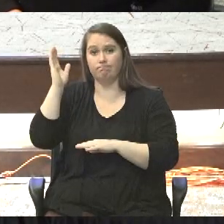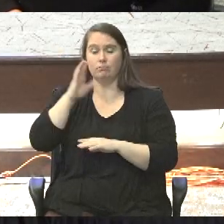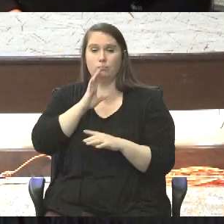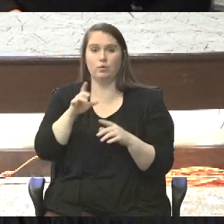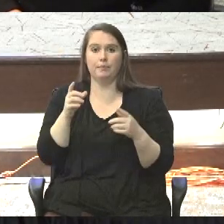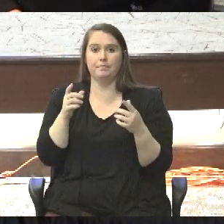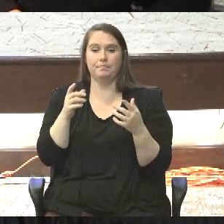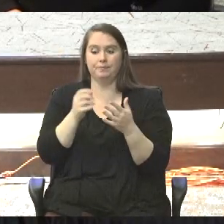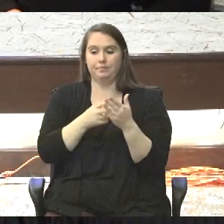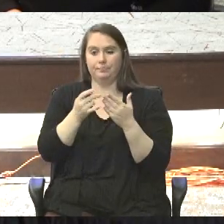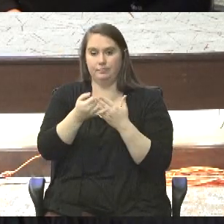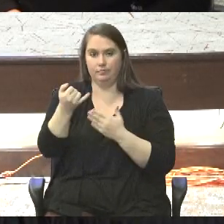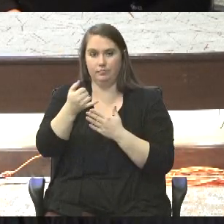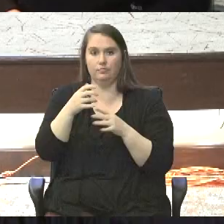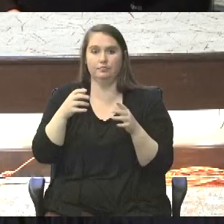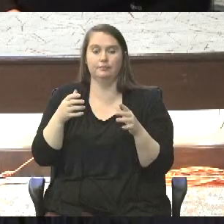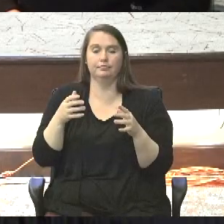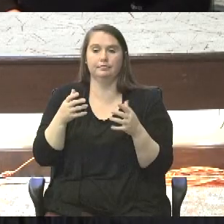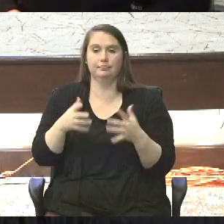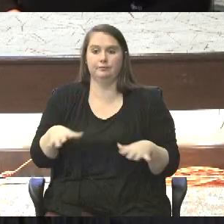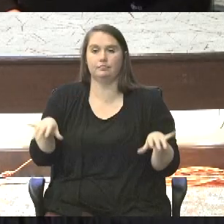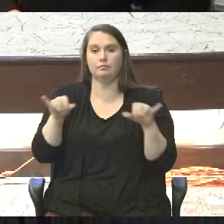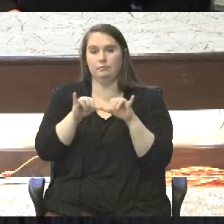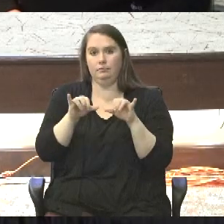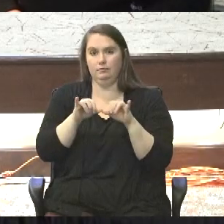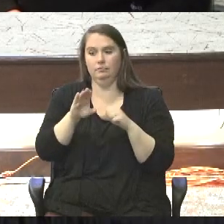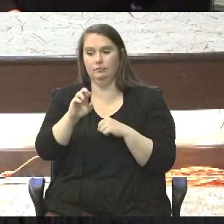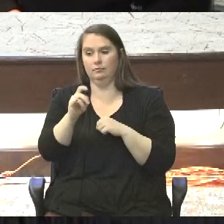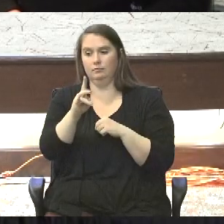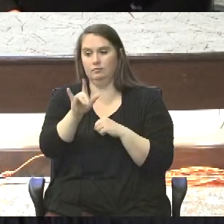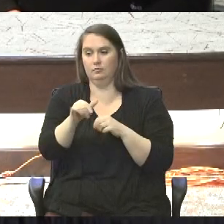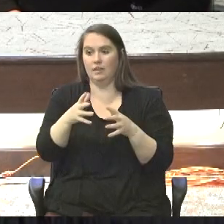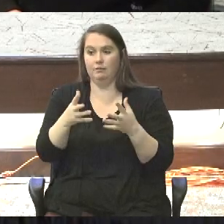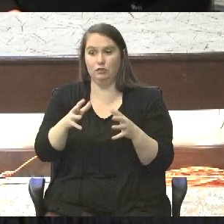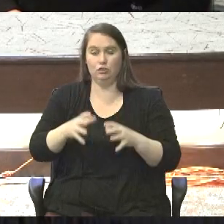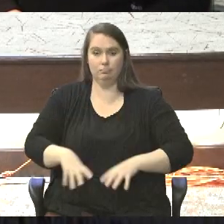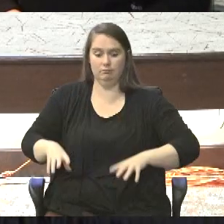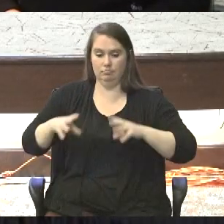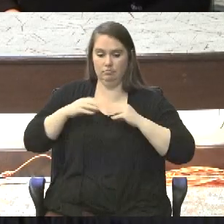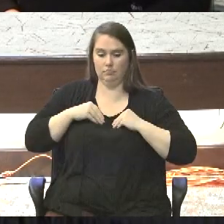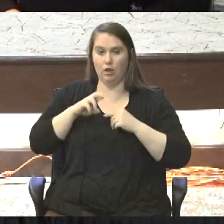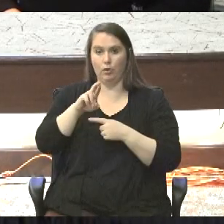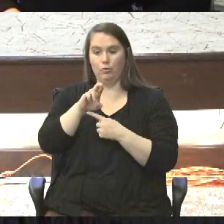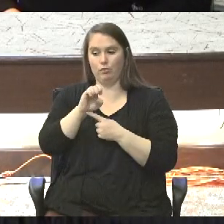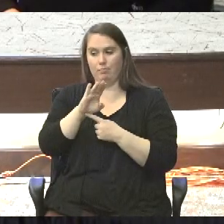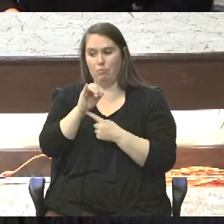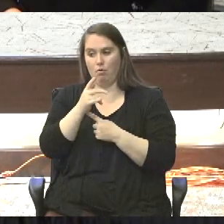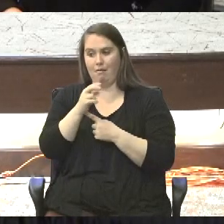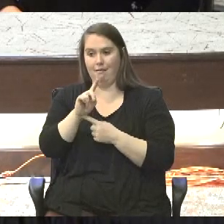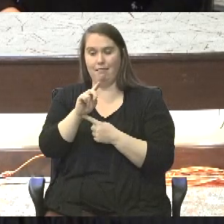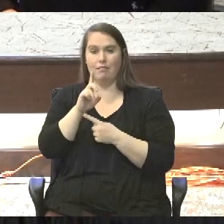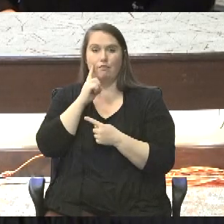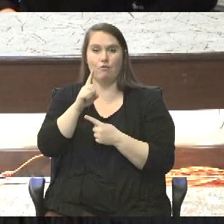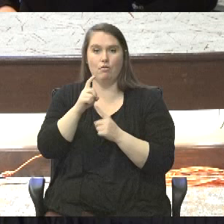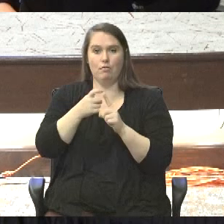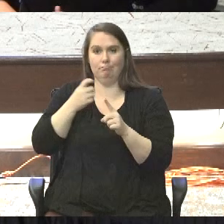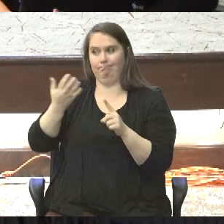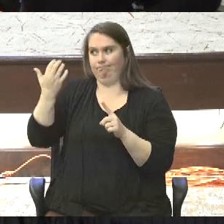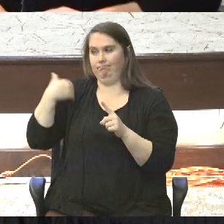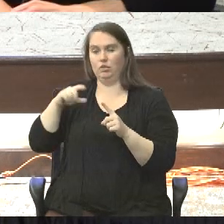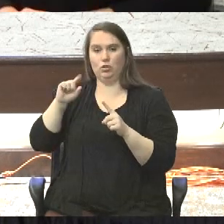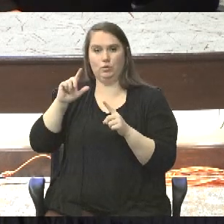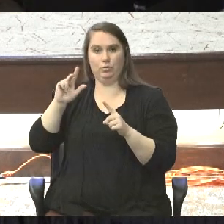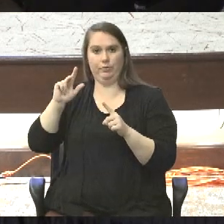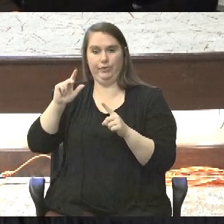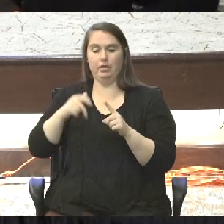branding project. As you may recall, as Bradley had shared, the city adopted a comprehensive rebrand back in October of 23. While this initiative